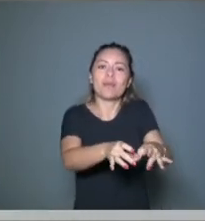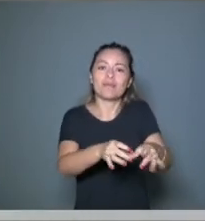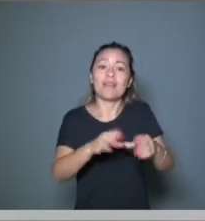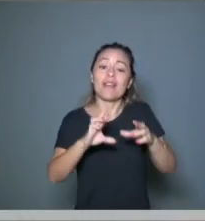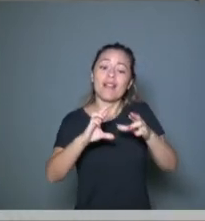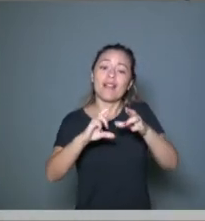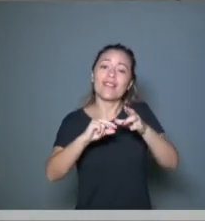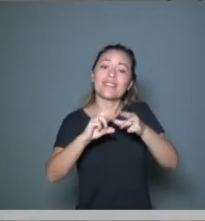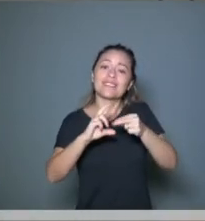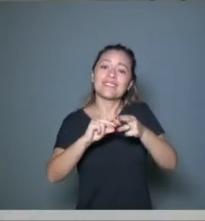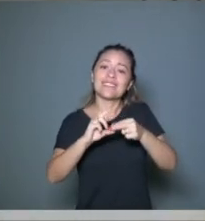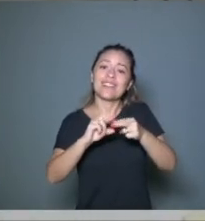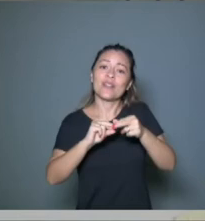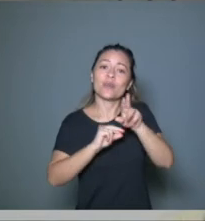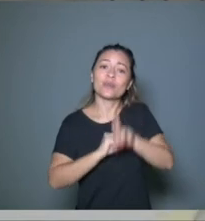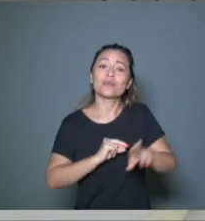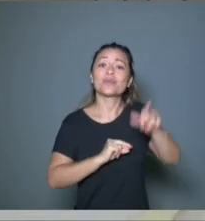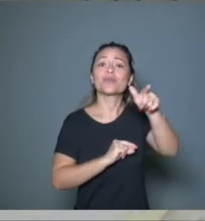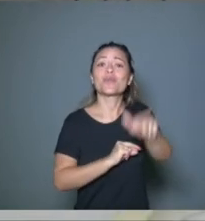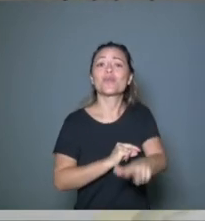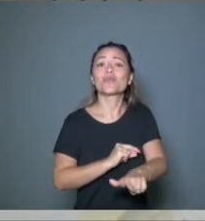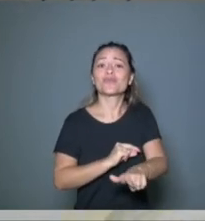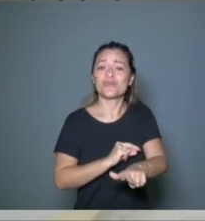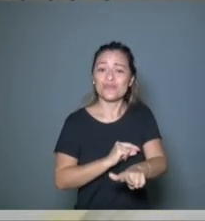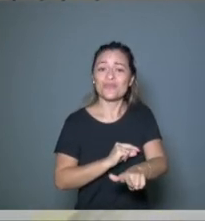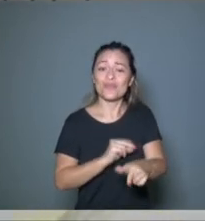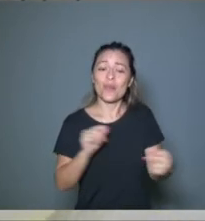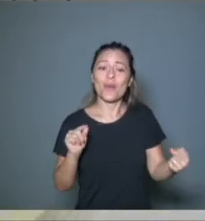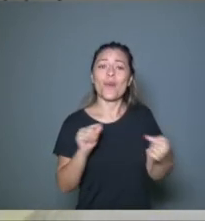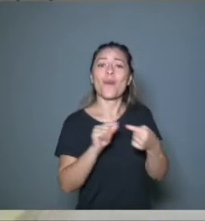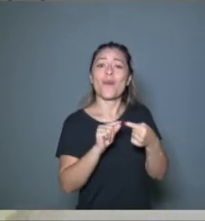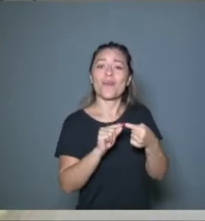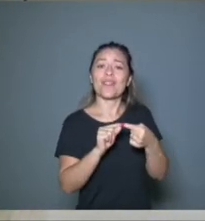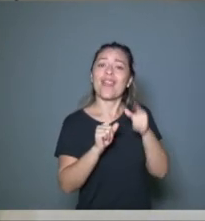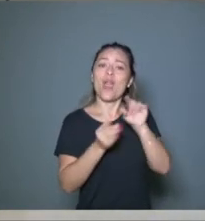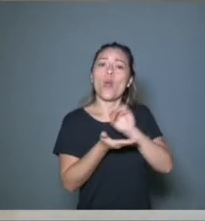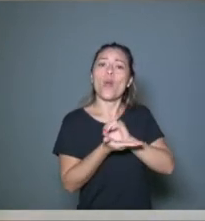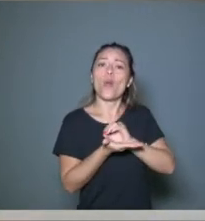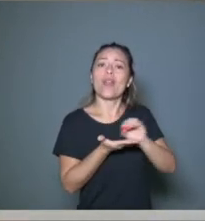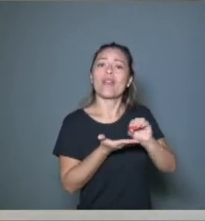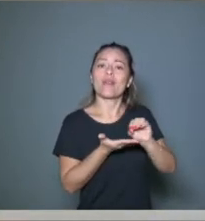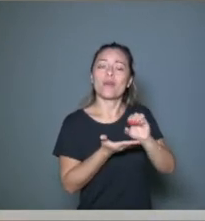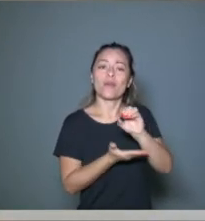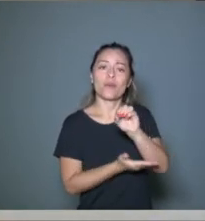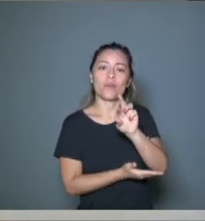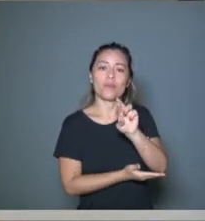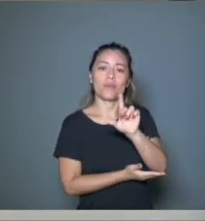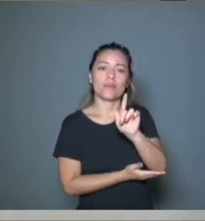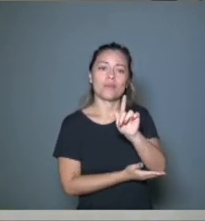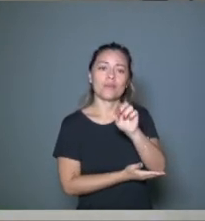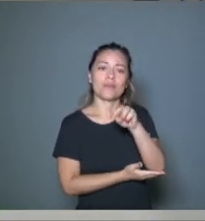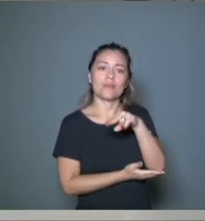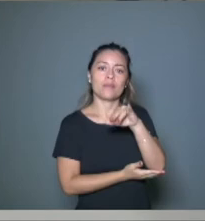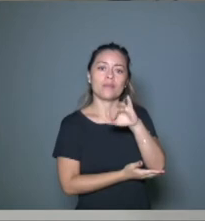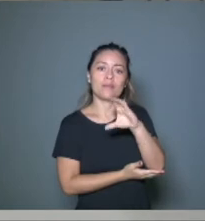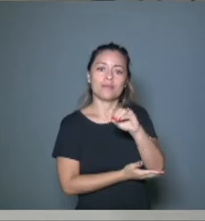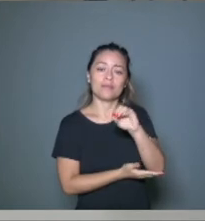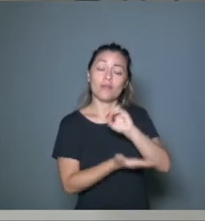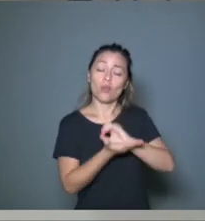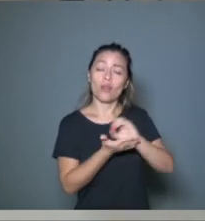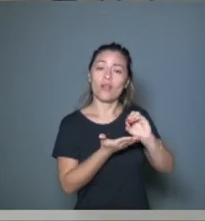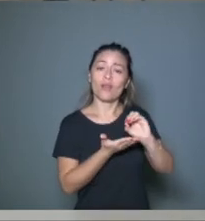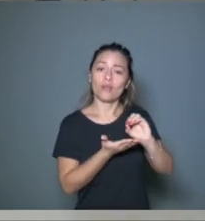as a residue, or else organic residue that you recycled and turned into organic